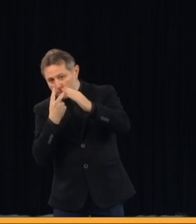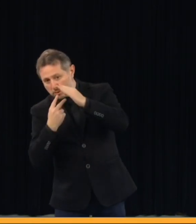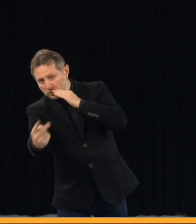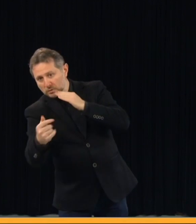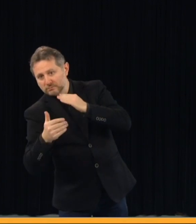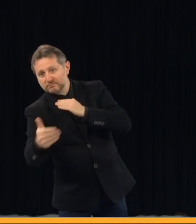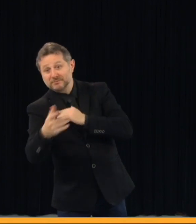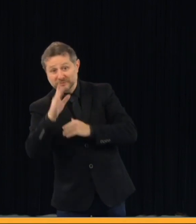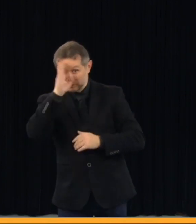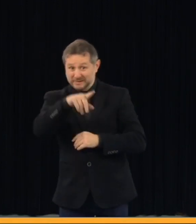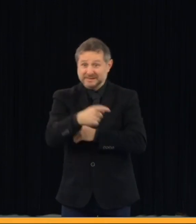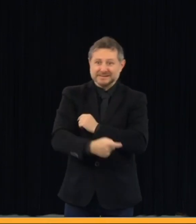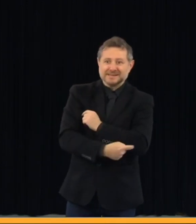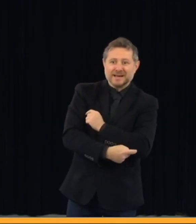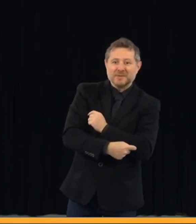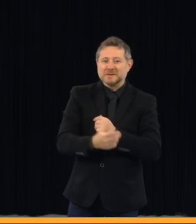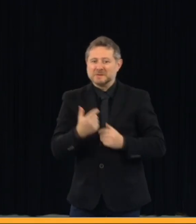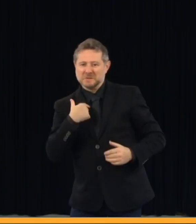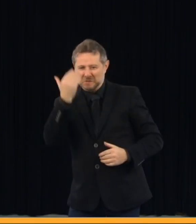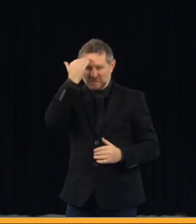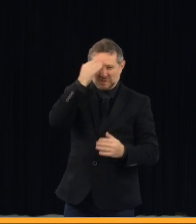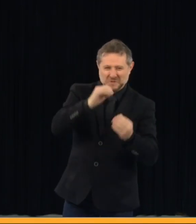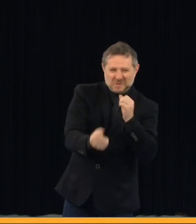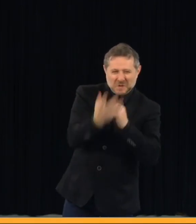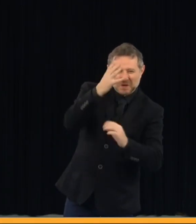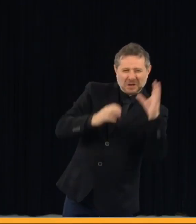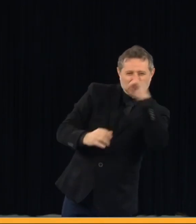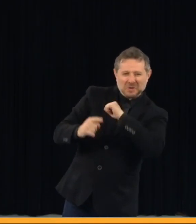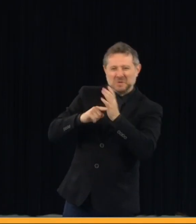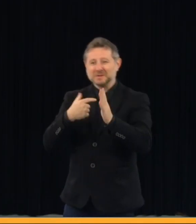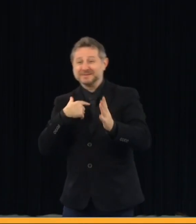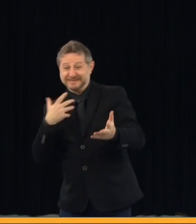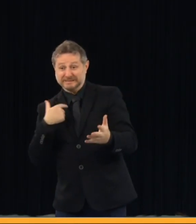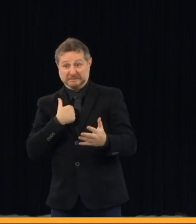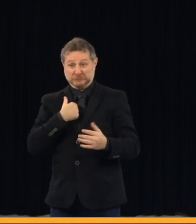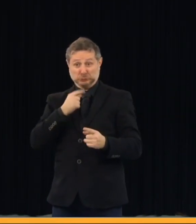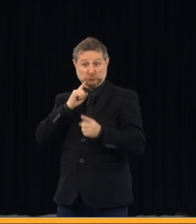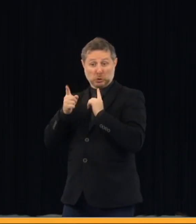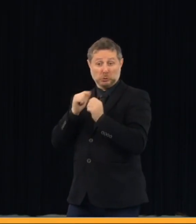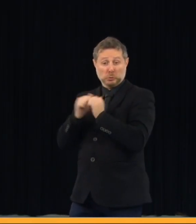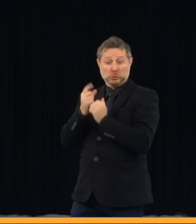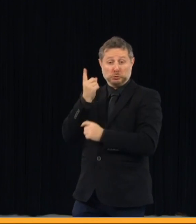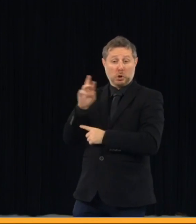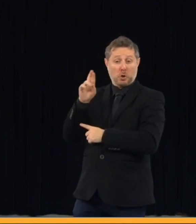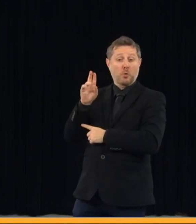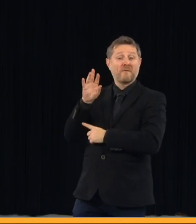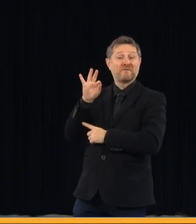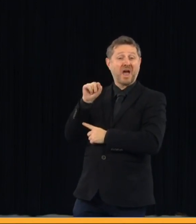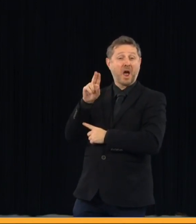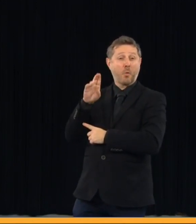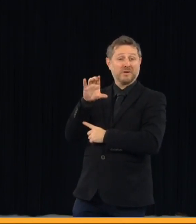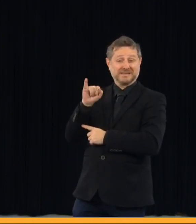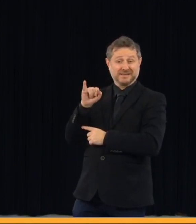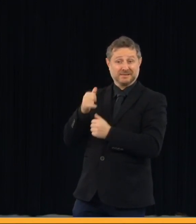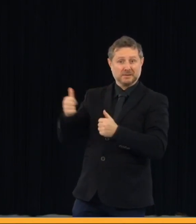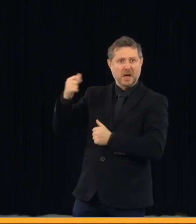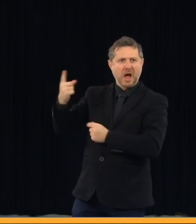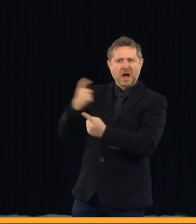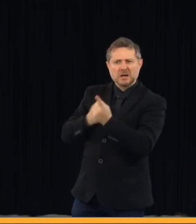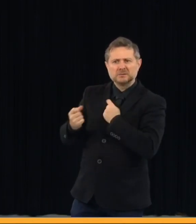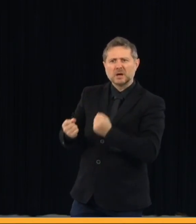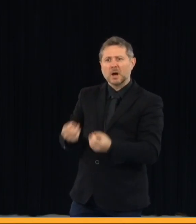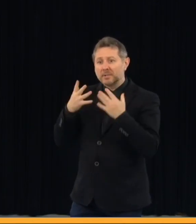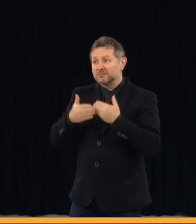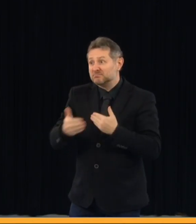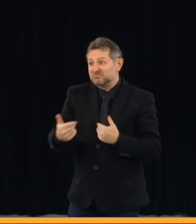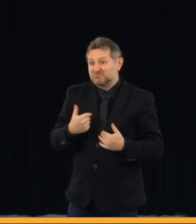do it. I know you're using the models. I talked to Dr. Fauci and all the different experts. People want timing, but we got to be realistic. We don't know how long it's